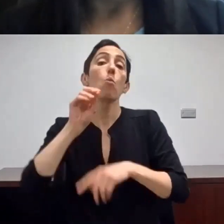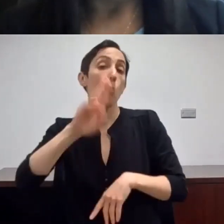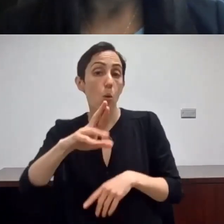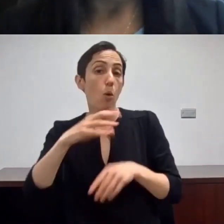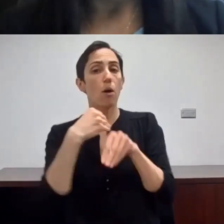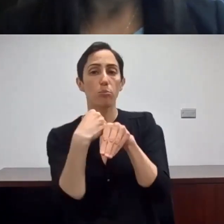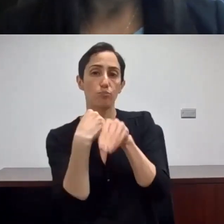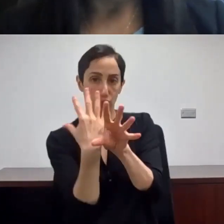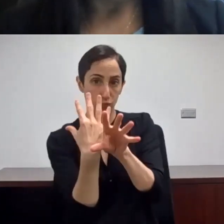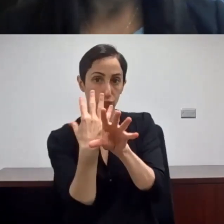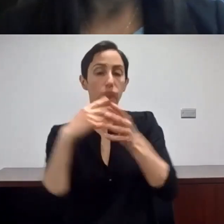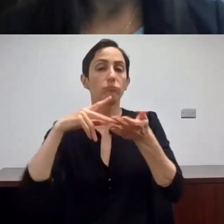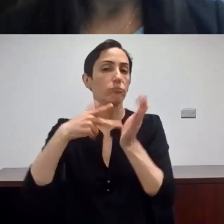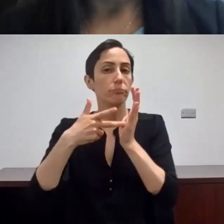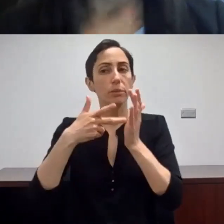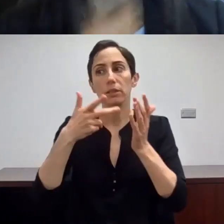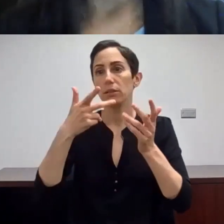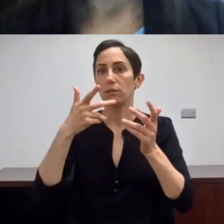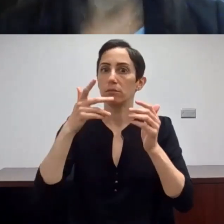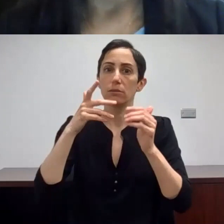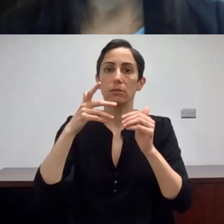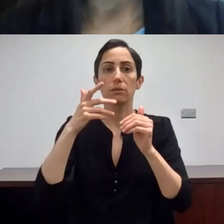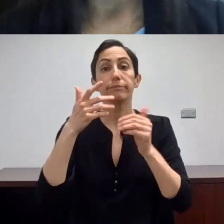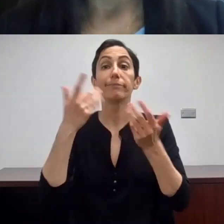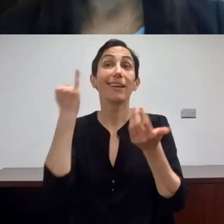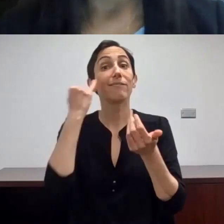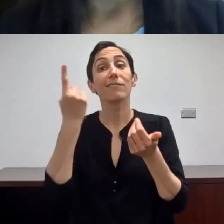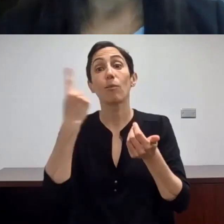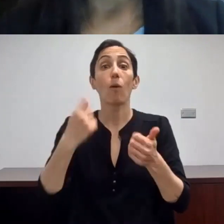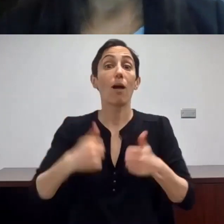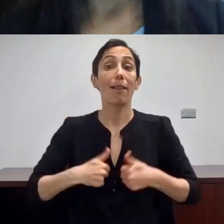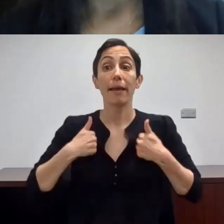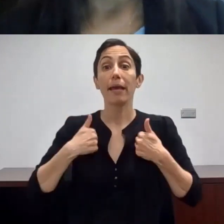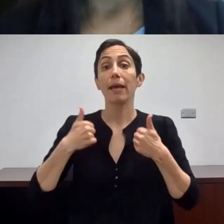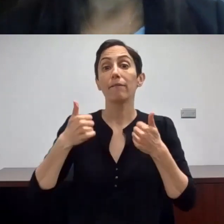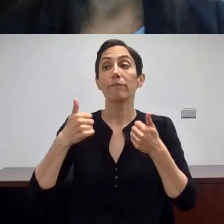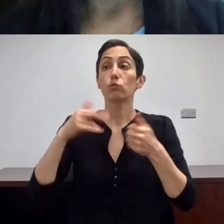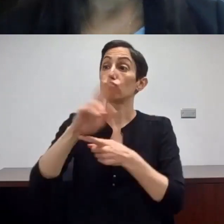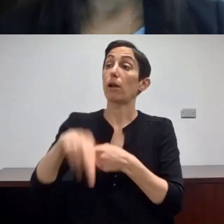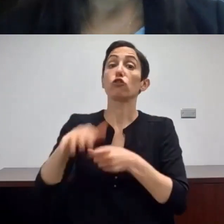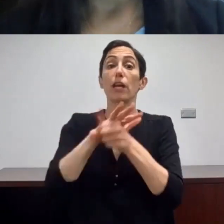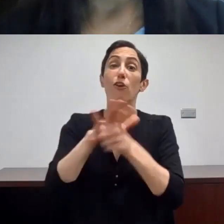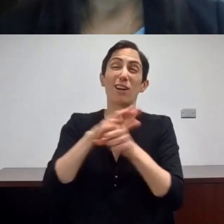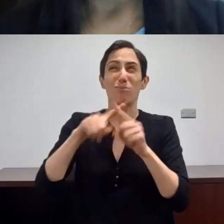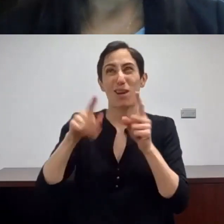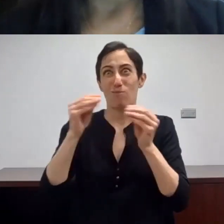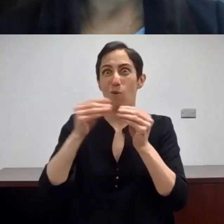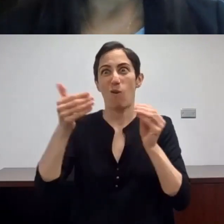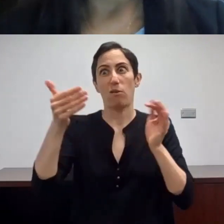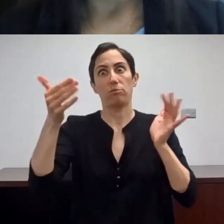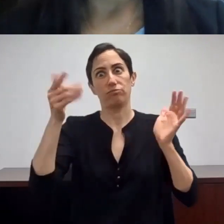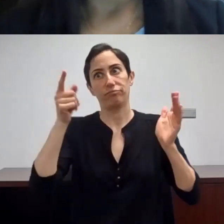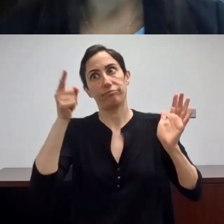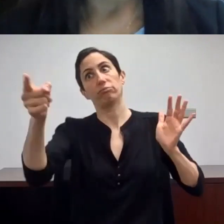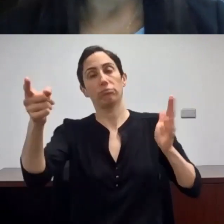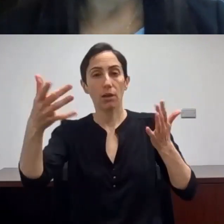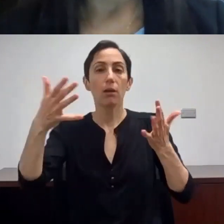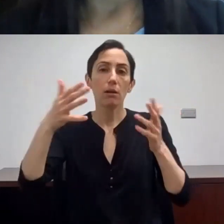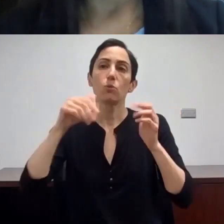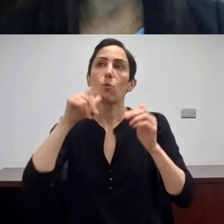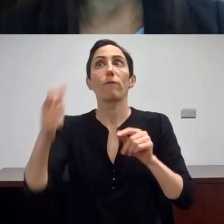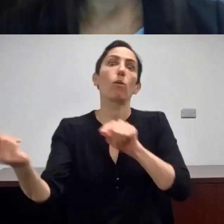throughout our catchment area. So we have, well, I don't think I could probably list them all